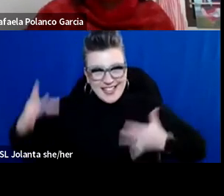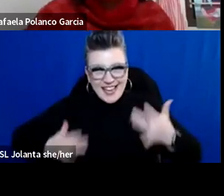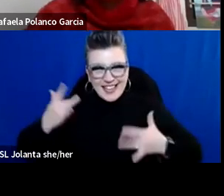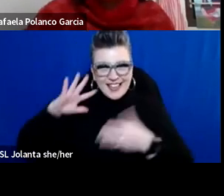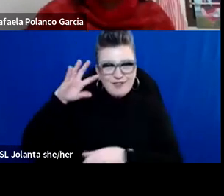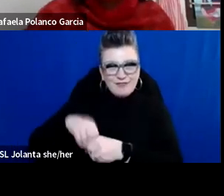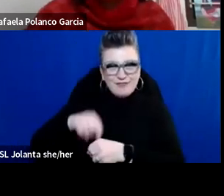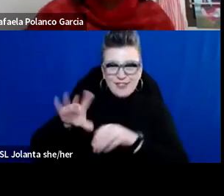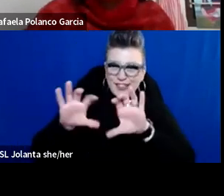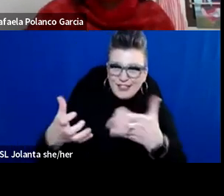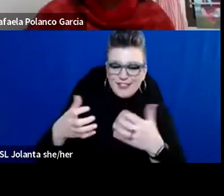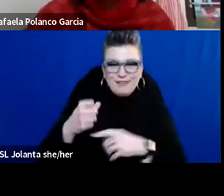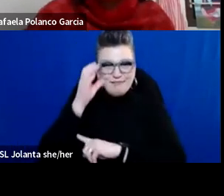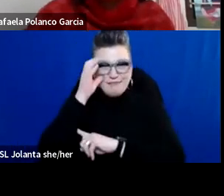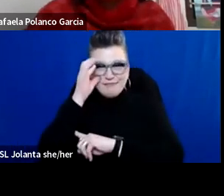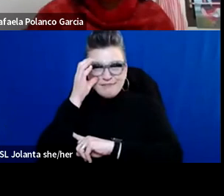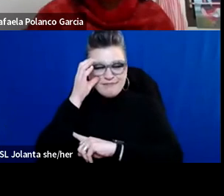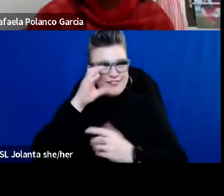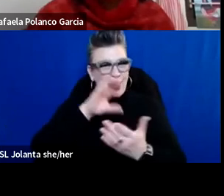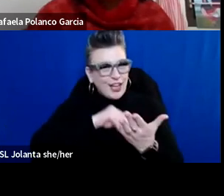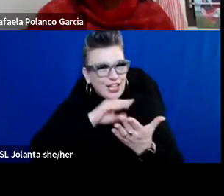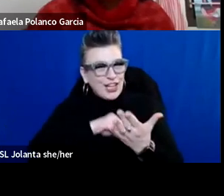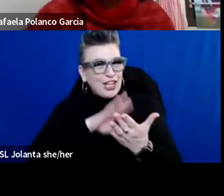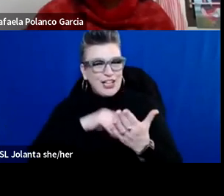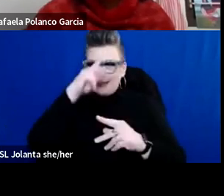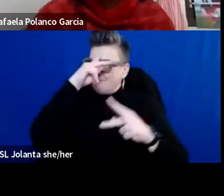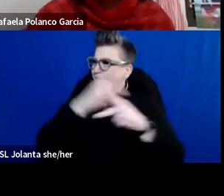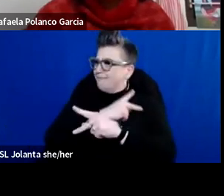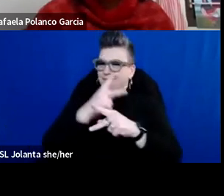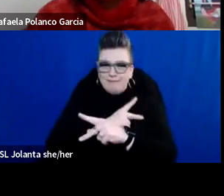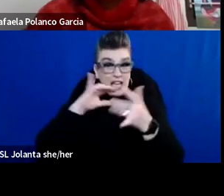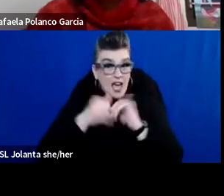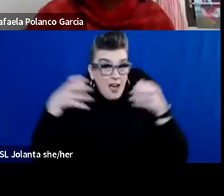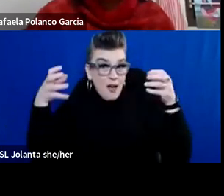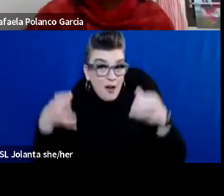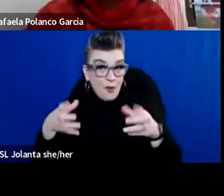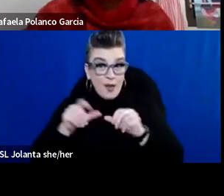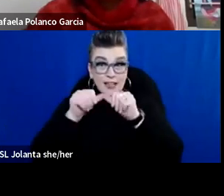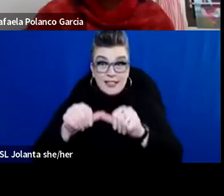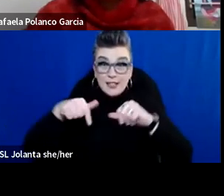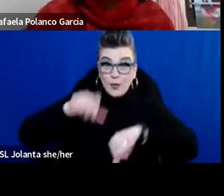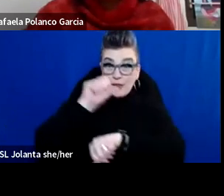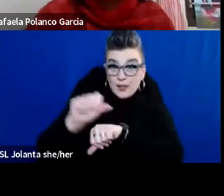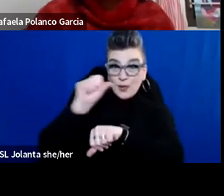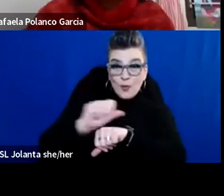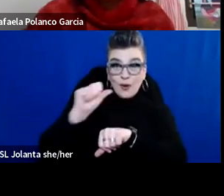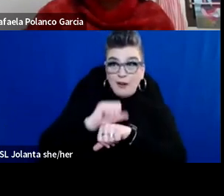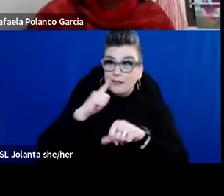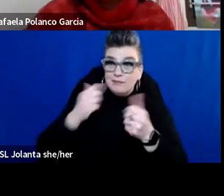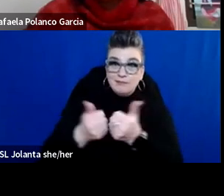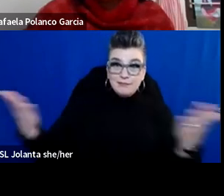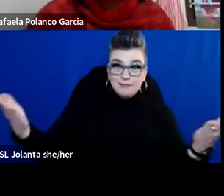and to learn and to figure out the best ways together that we can continue to support our students our families and our